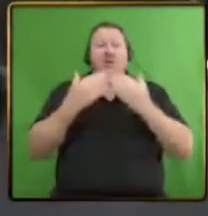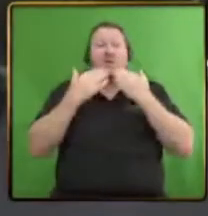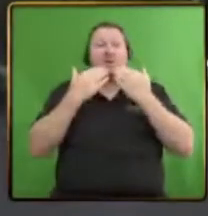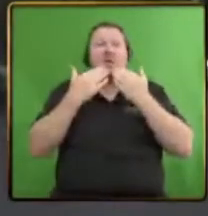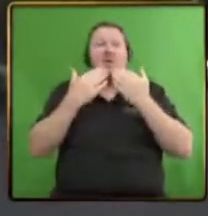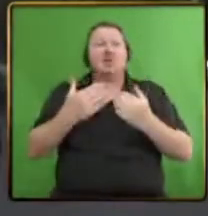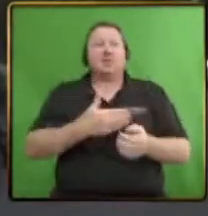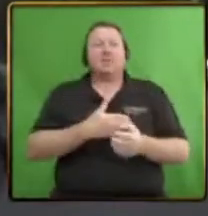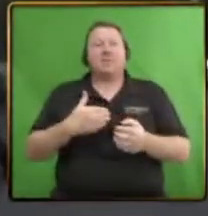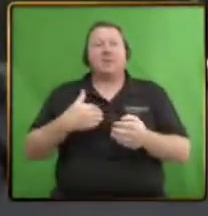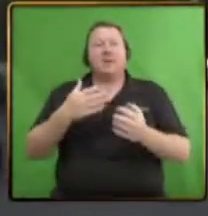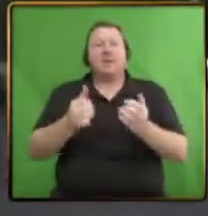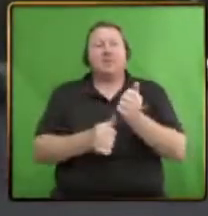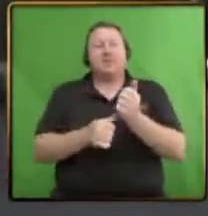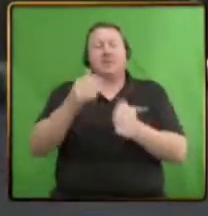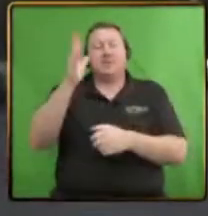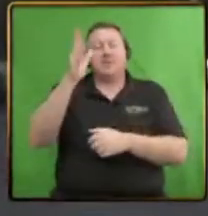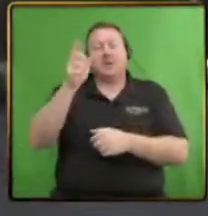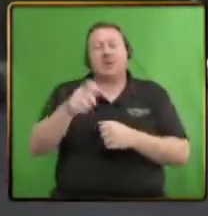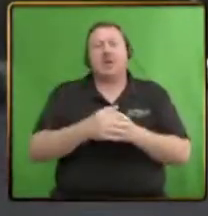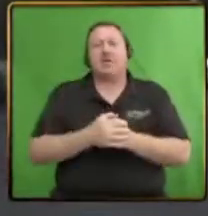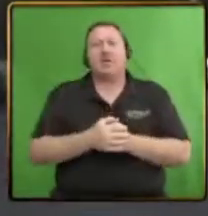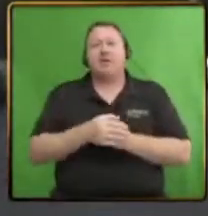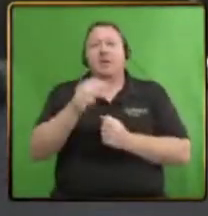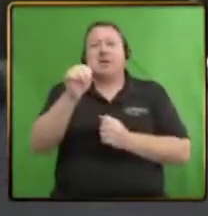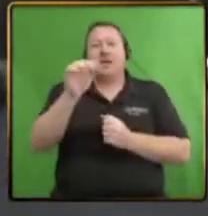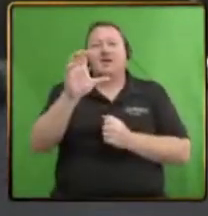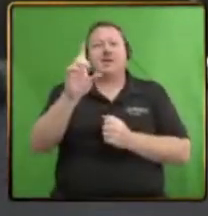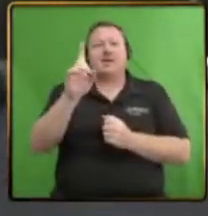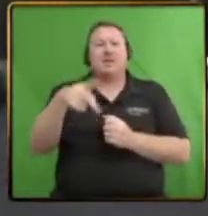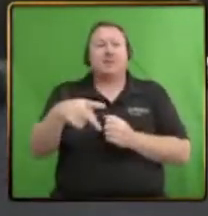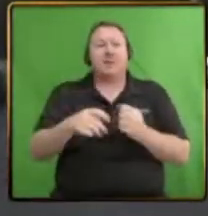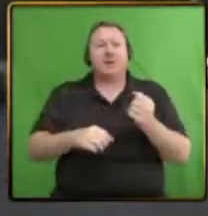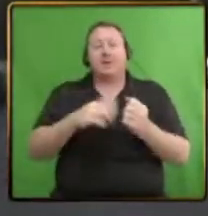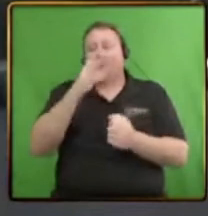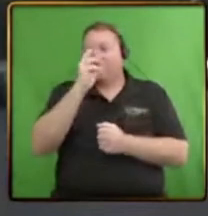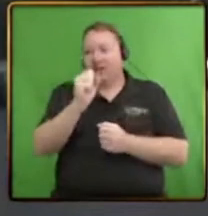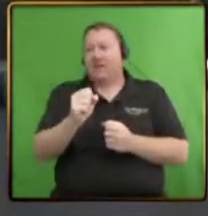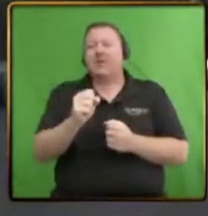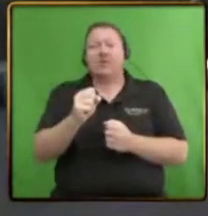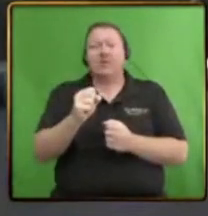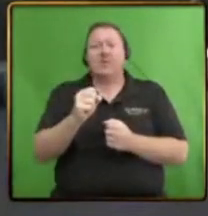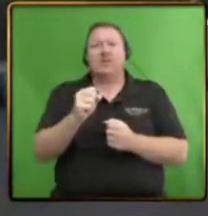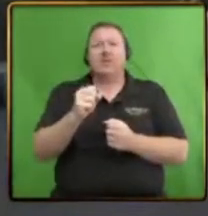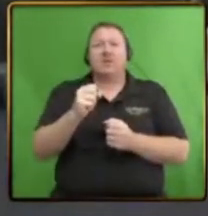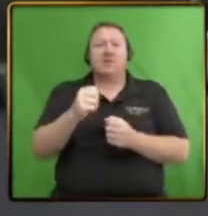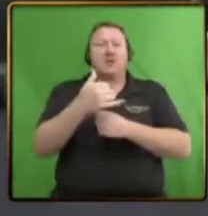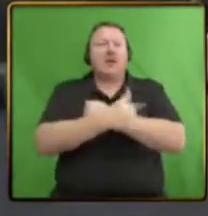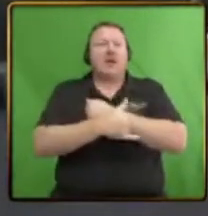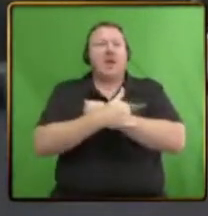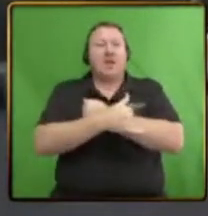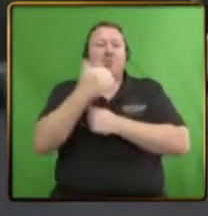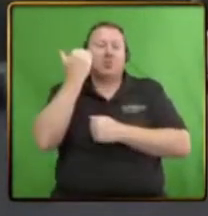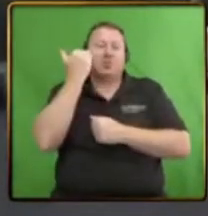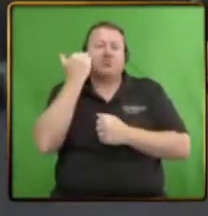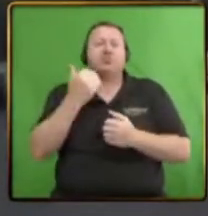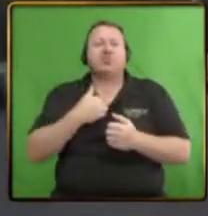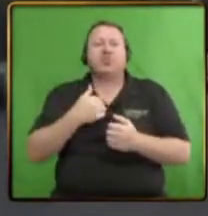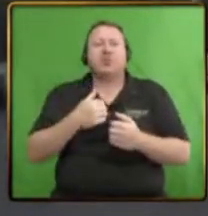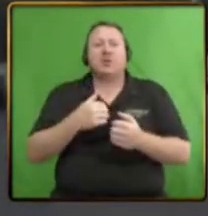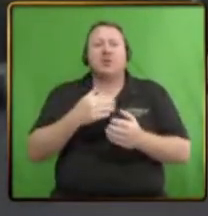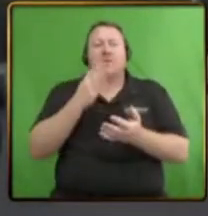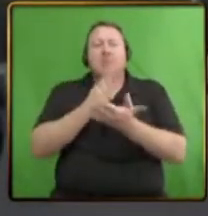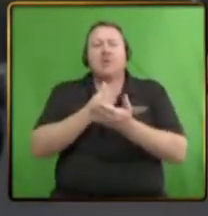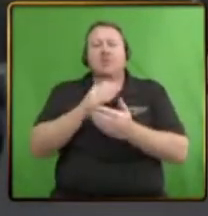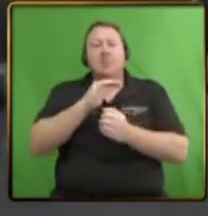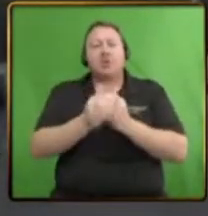Thank you, Madam Deputy Speaker. Madam Deputy Speaker, the ACDP believes that it is the primary duty of the state to protect its citizens from crime and